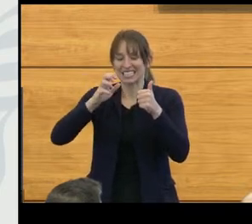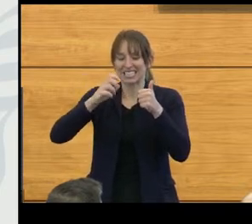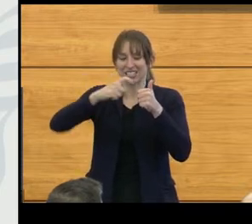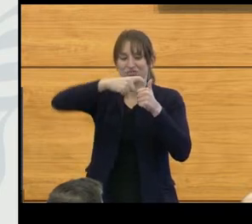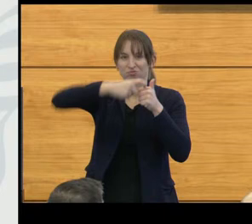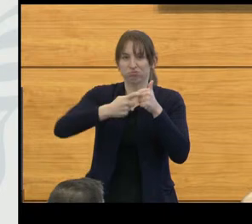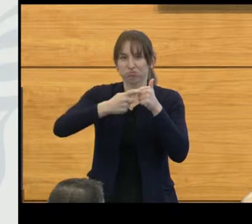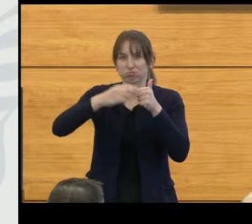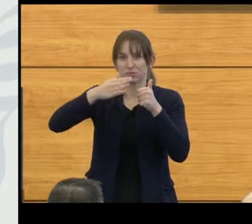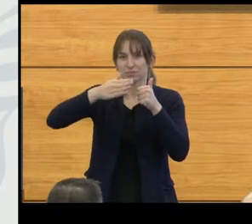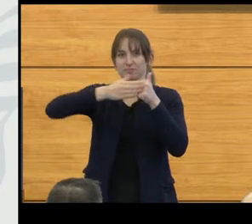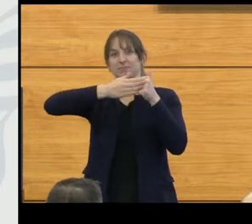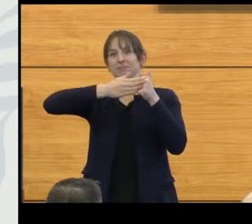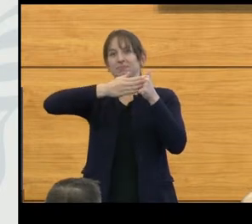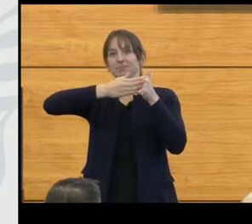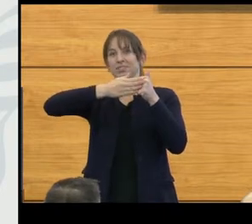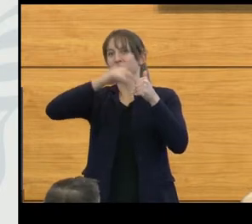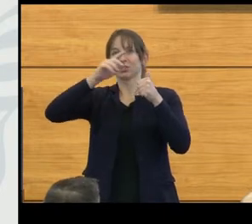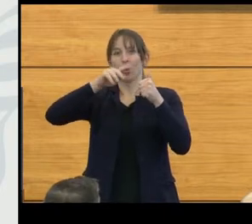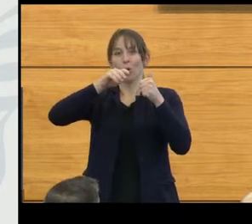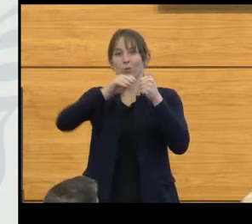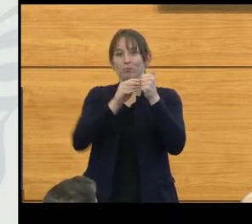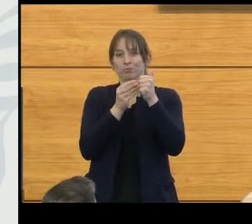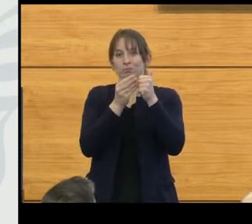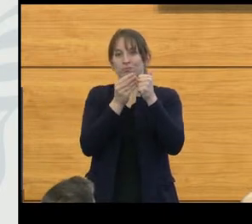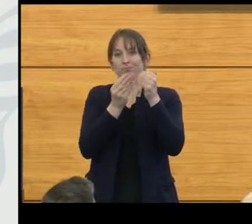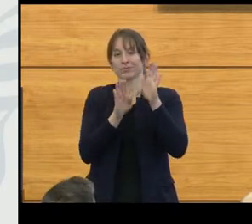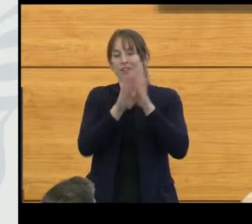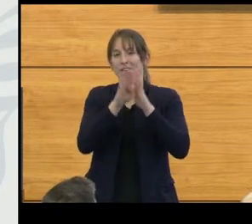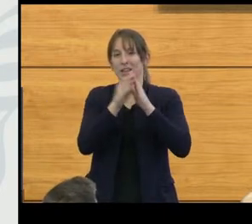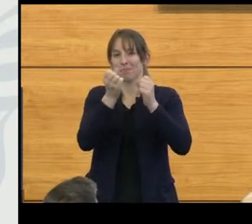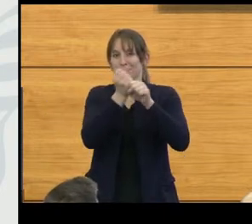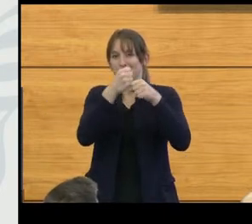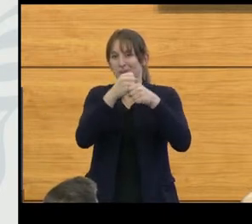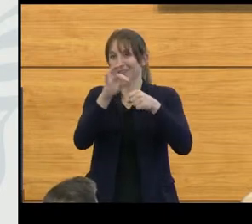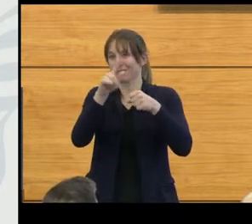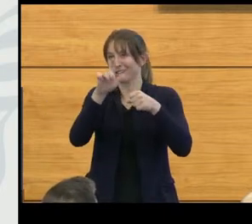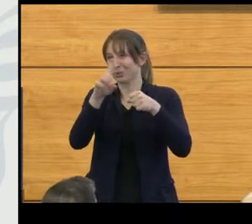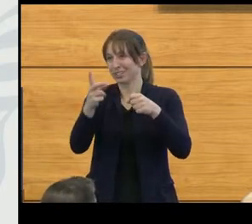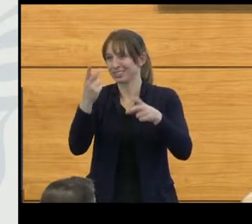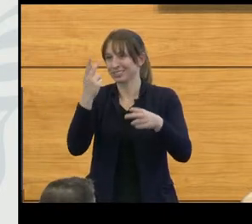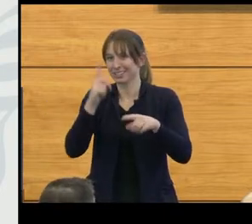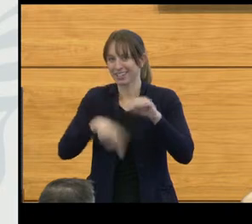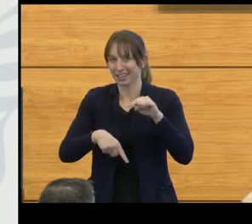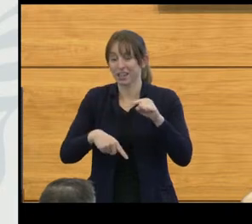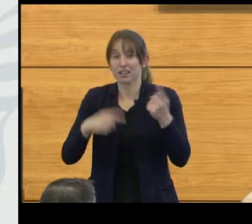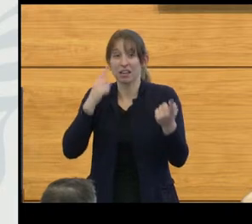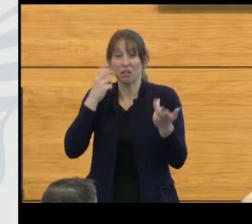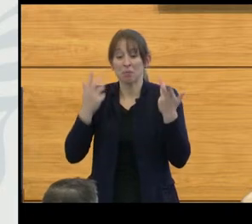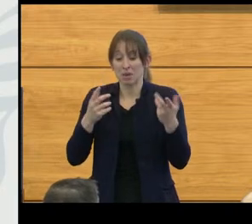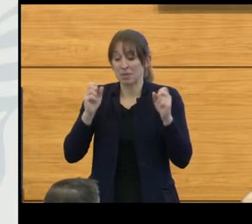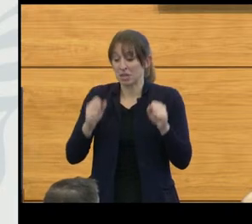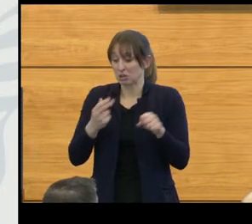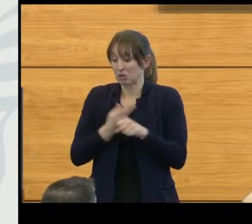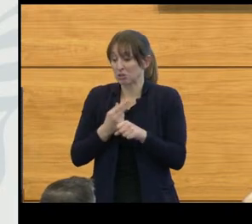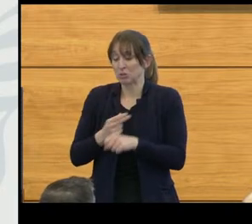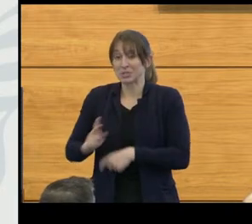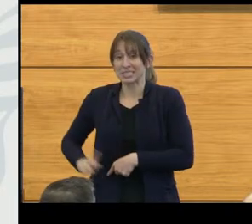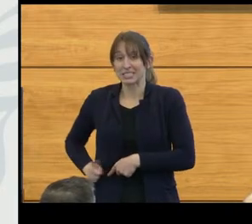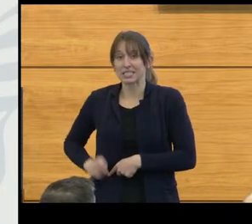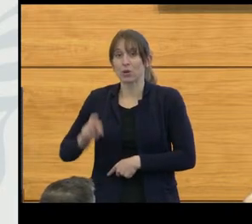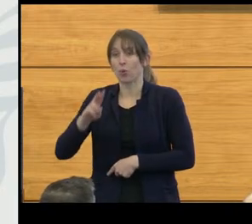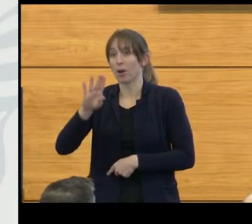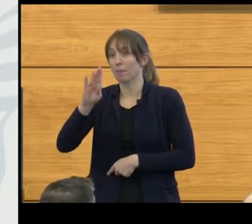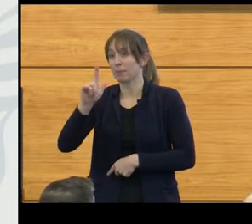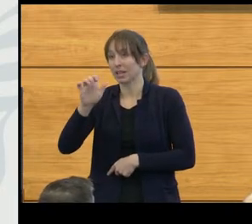in fact, cauterize the choroid plexus, similar to what was being done within the kidney or within the bladder.